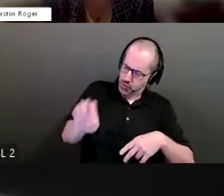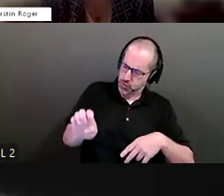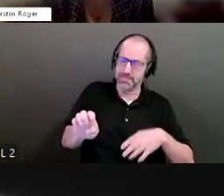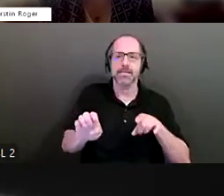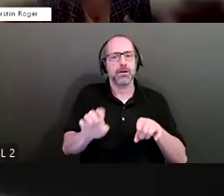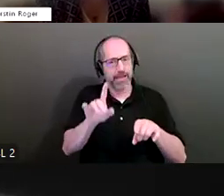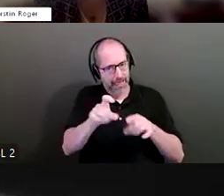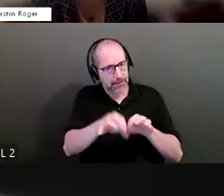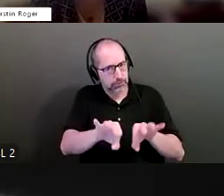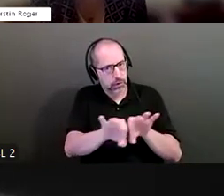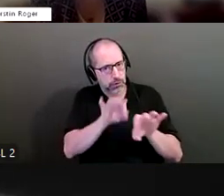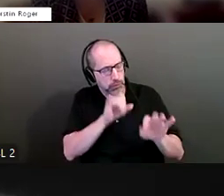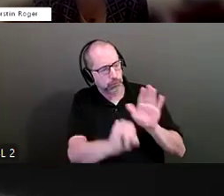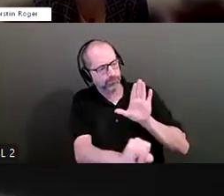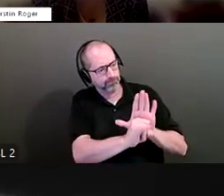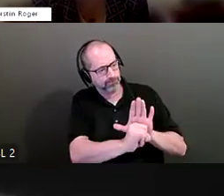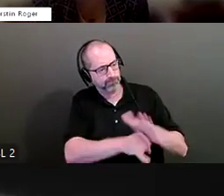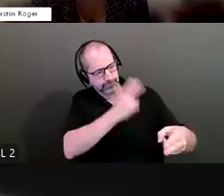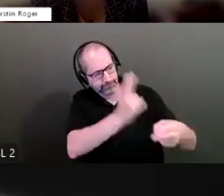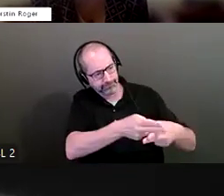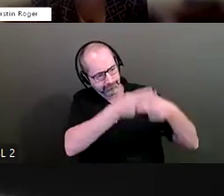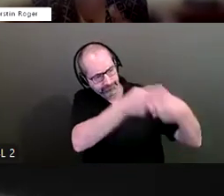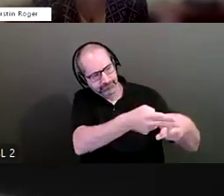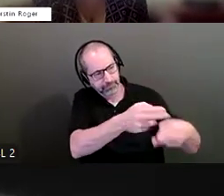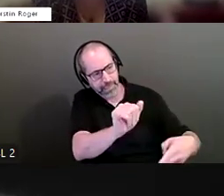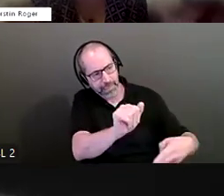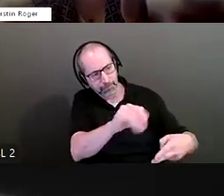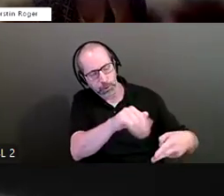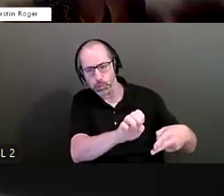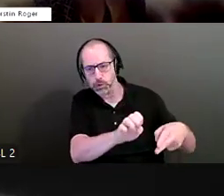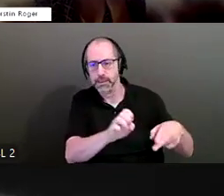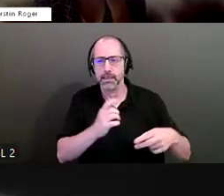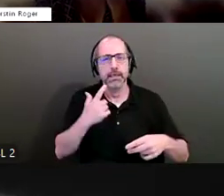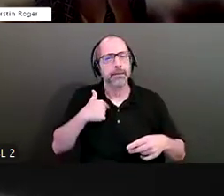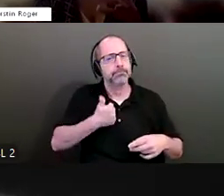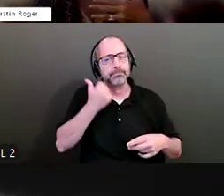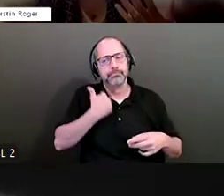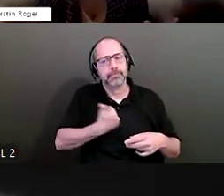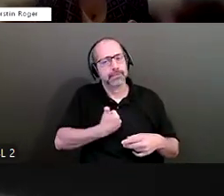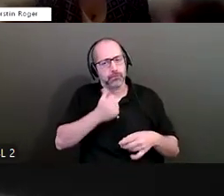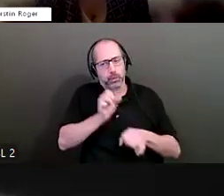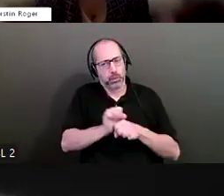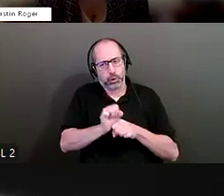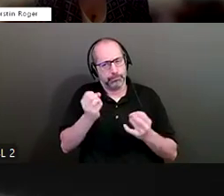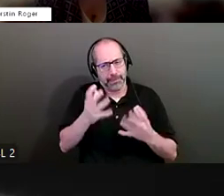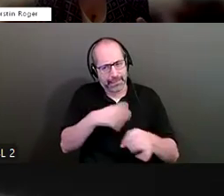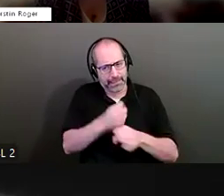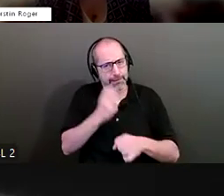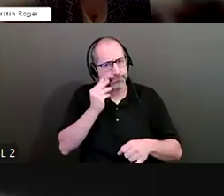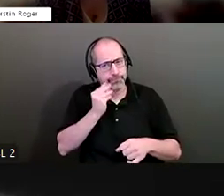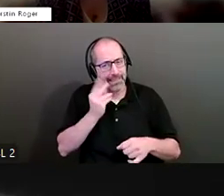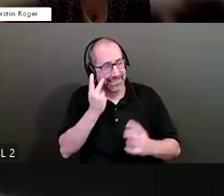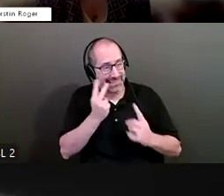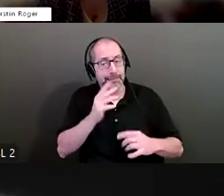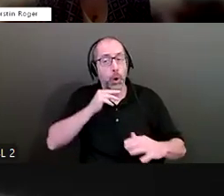we found that, and I conducted many of the interviews myself and have worked in this area for years, And I found that older adults don't